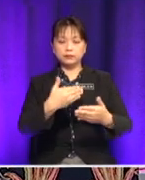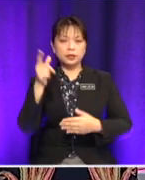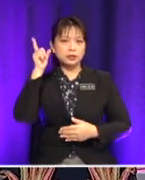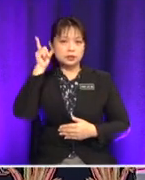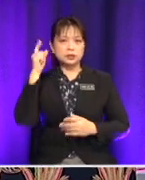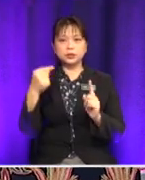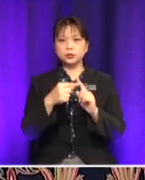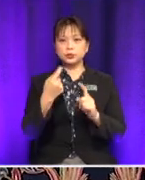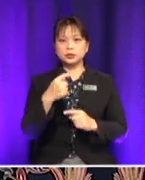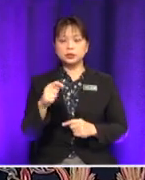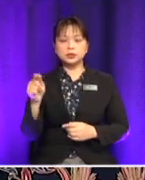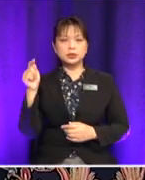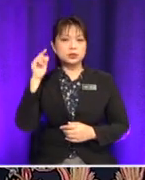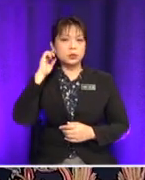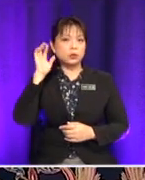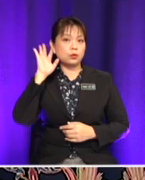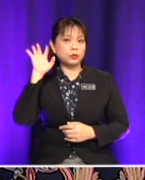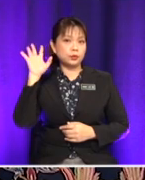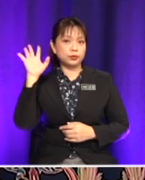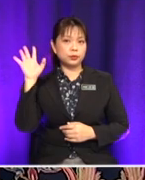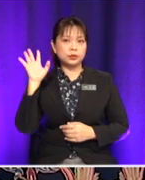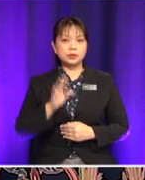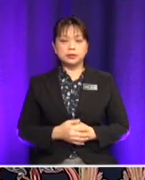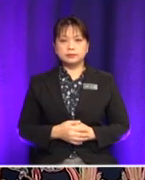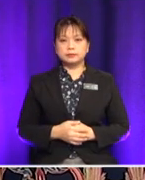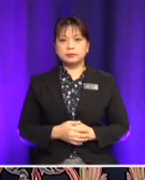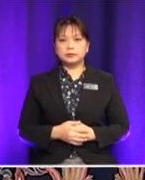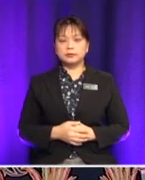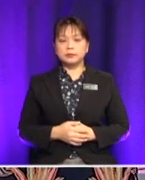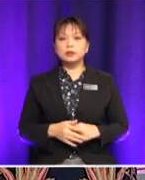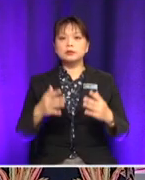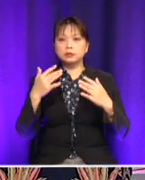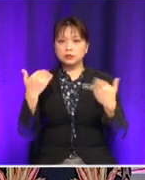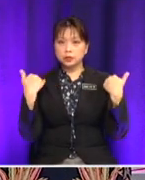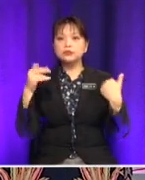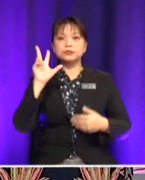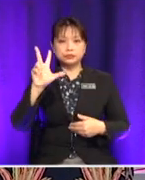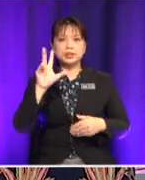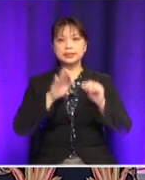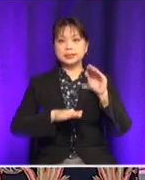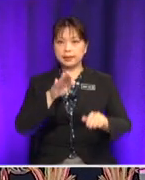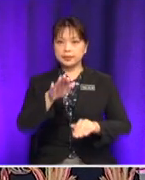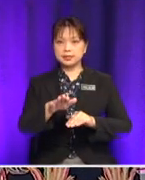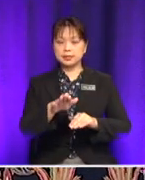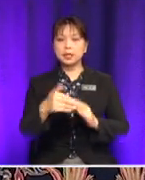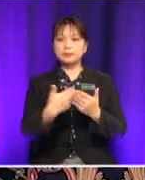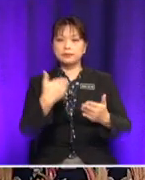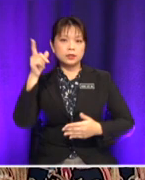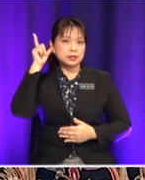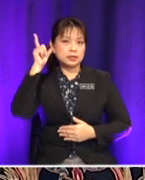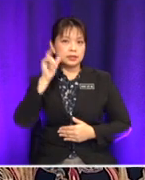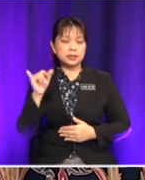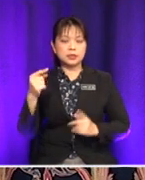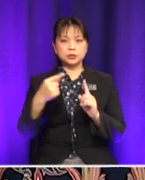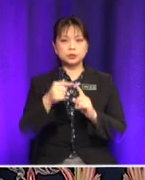the audio, yeah, so I've already classified this into three steps. Now, listening skill before they listen to the audio, once